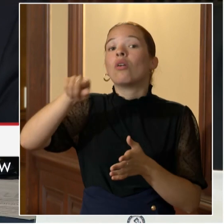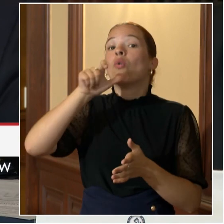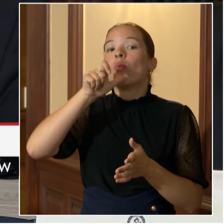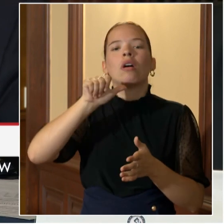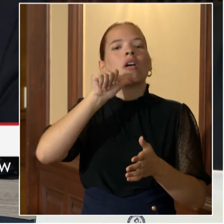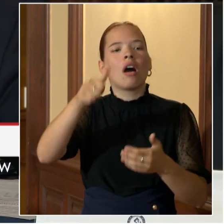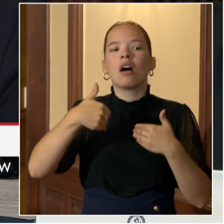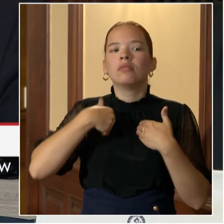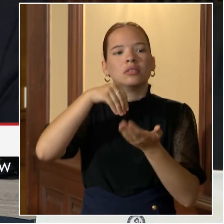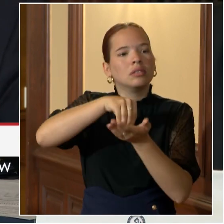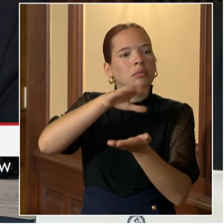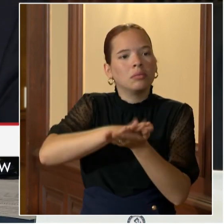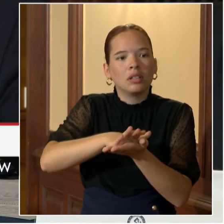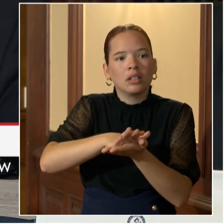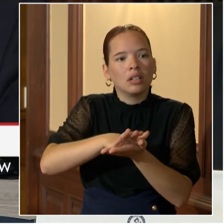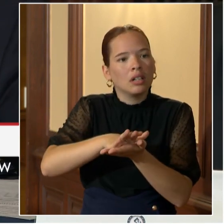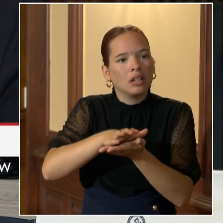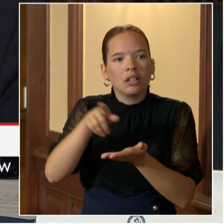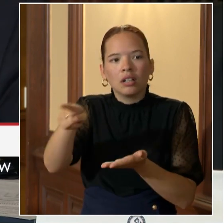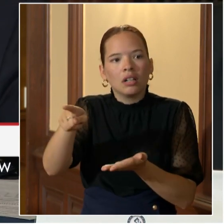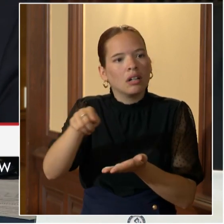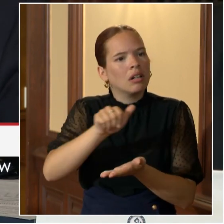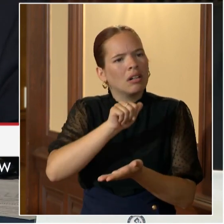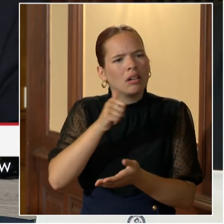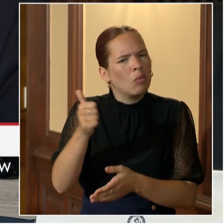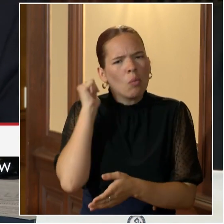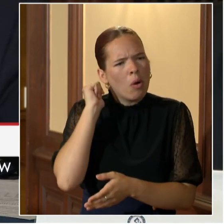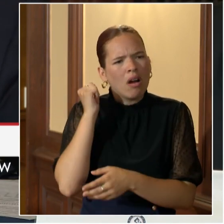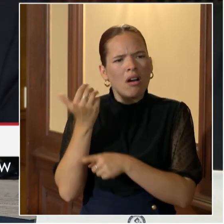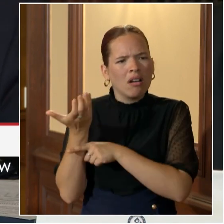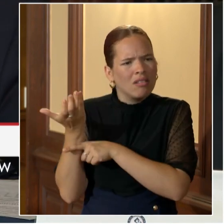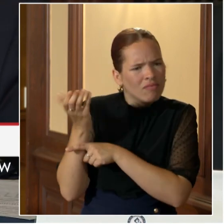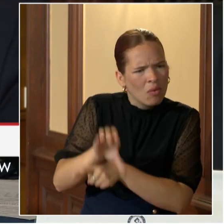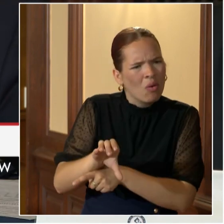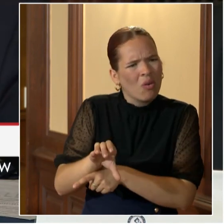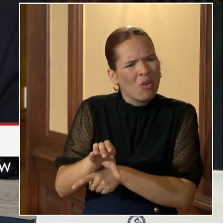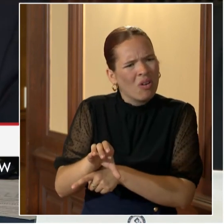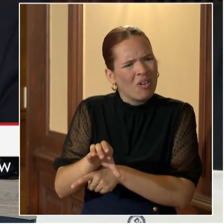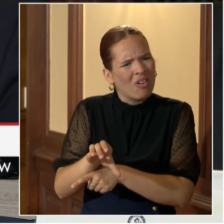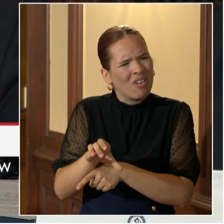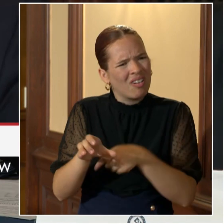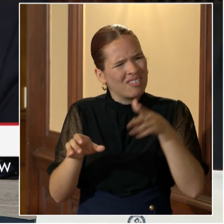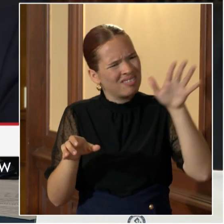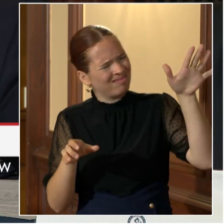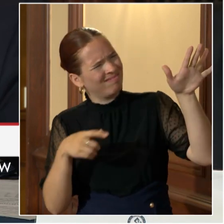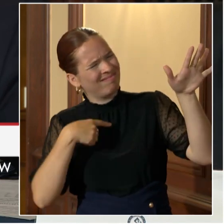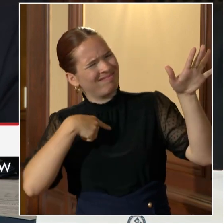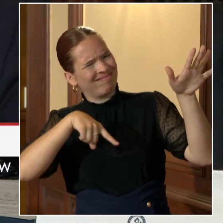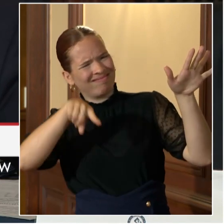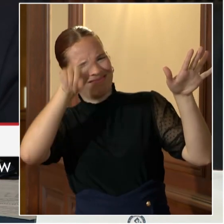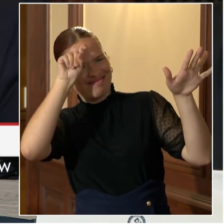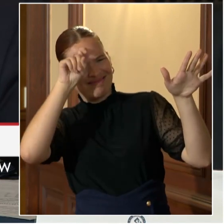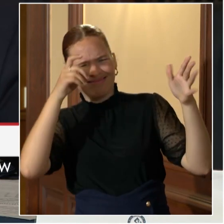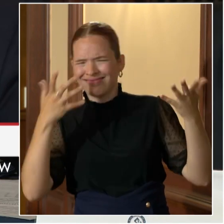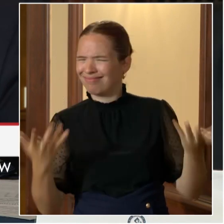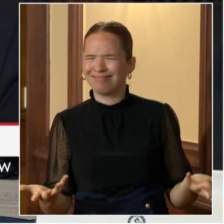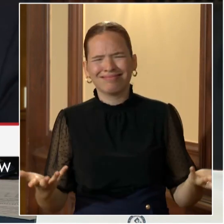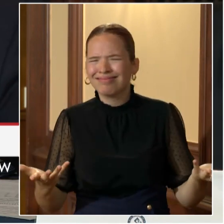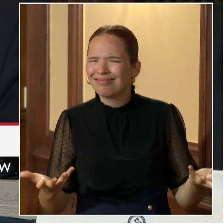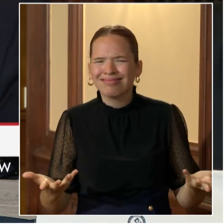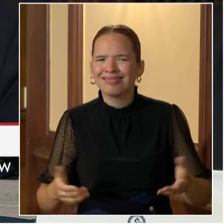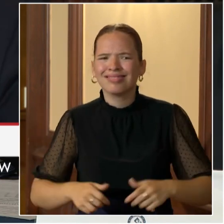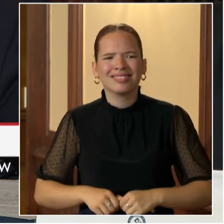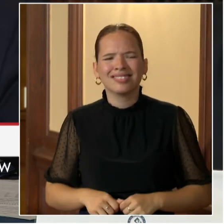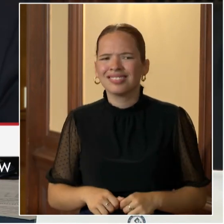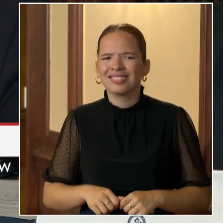wars. Now in the District of Columbia, we say you don't need to do that. All you need to do is walk across the state